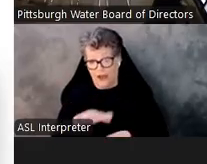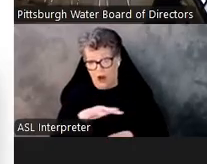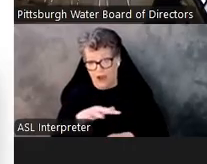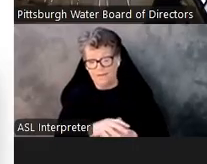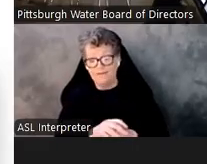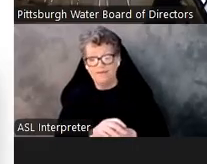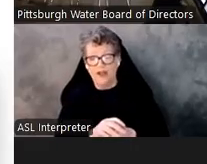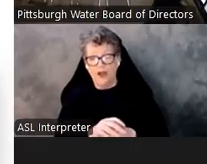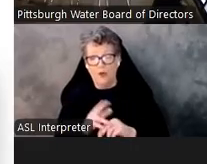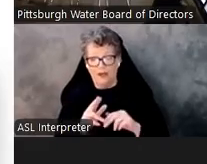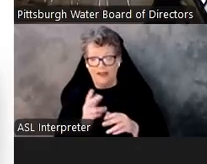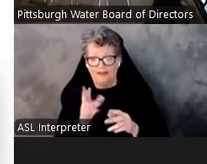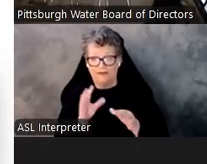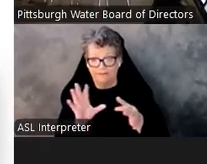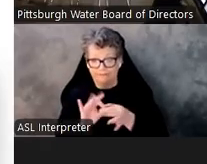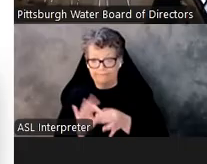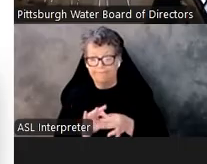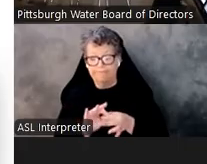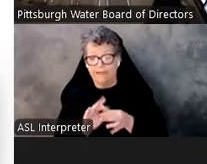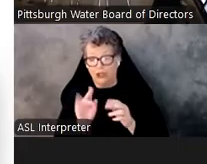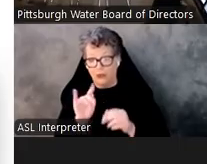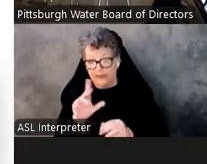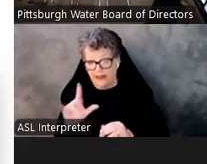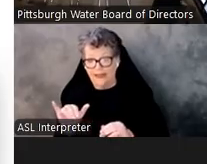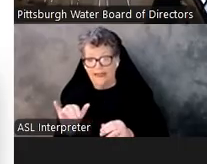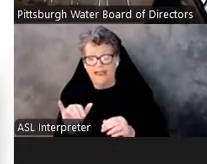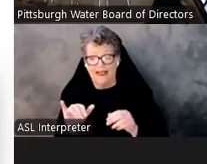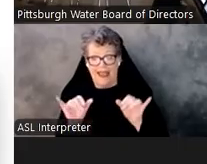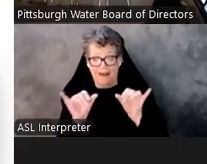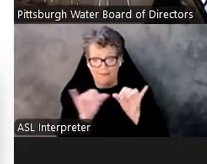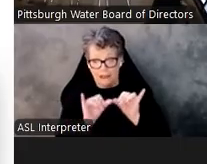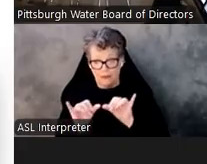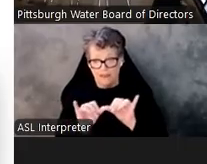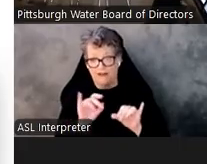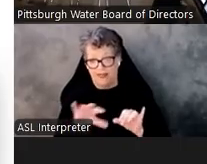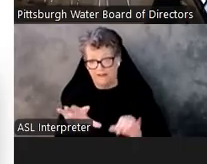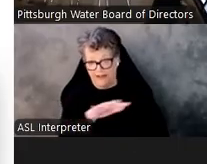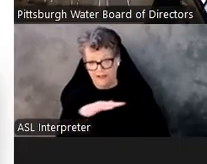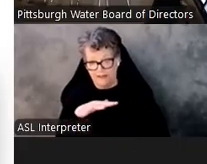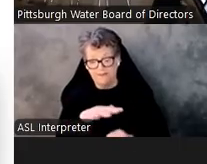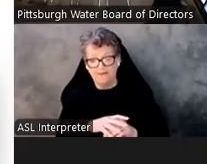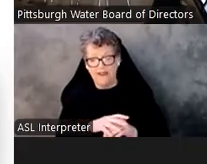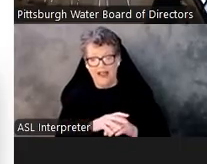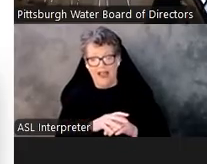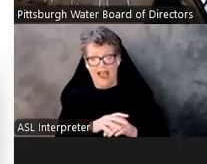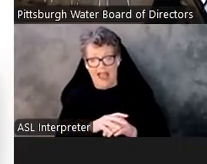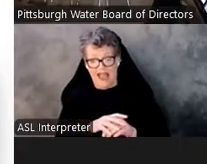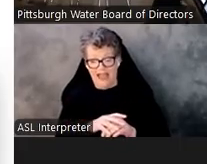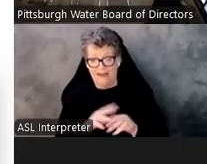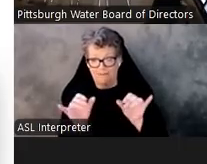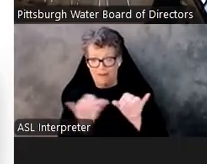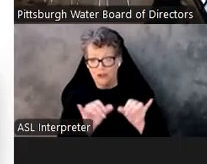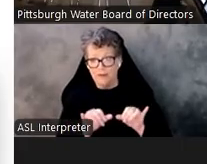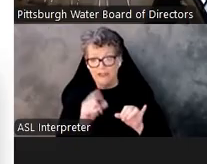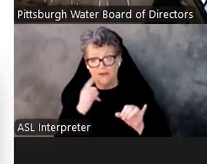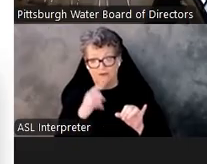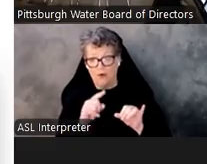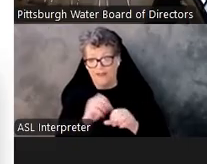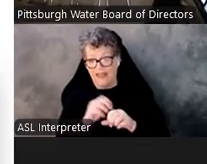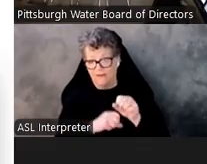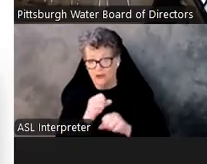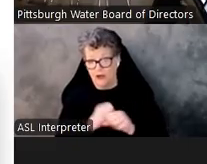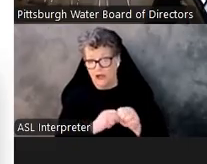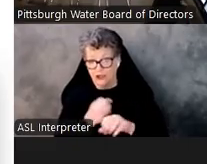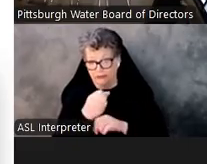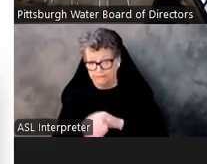completed utility locations and field measurements, as well as site initiation measurements for the infrastructure to be